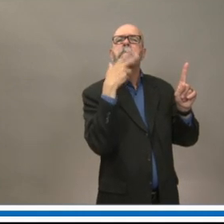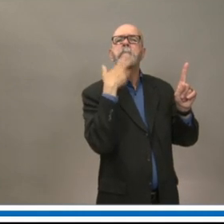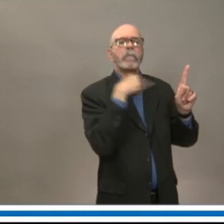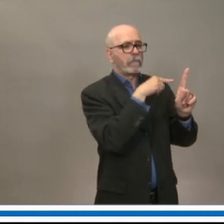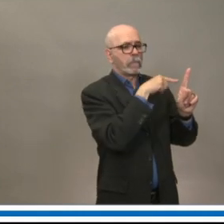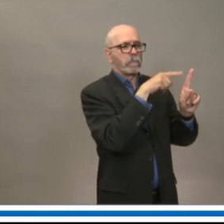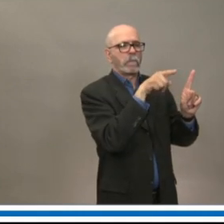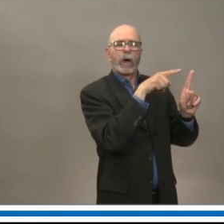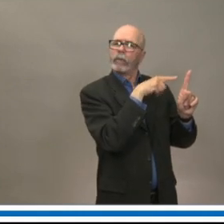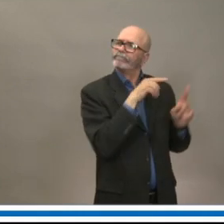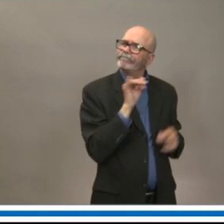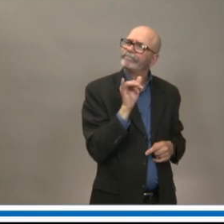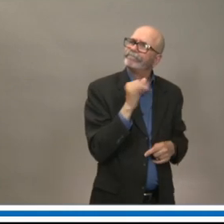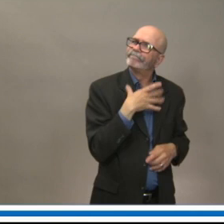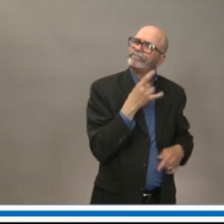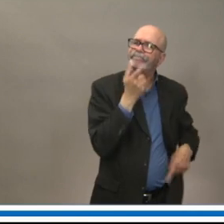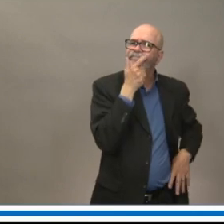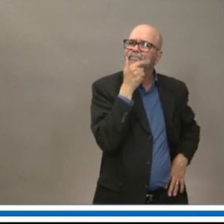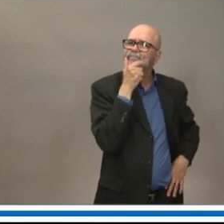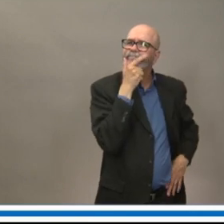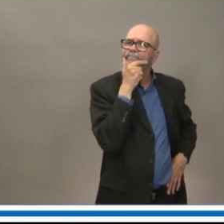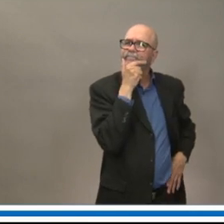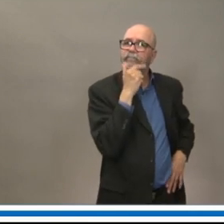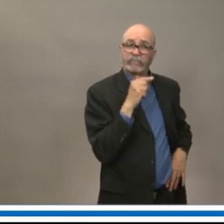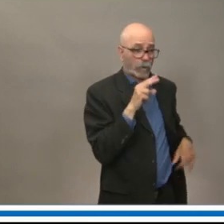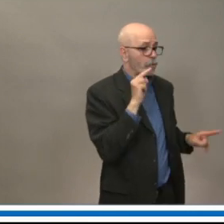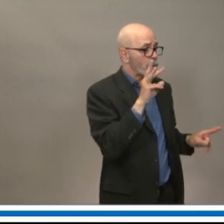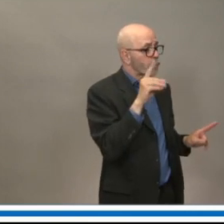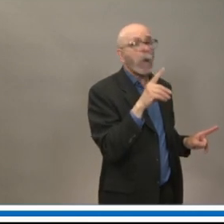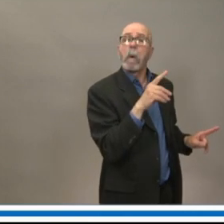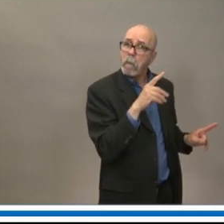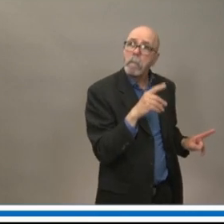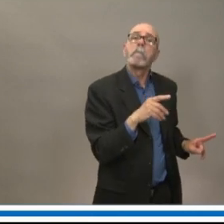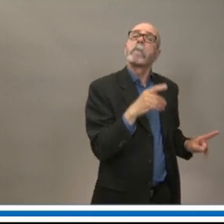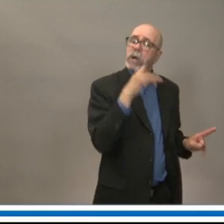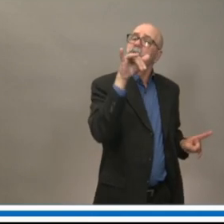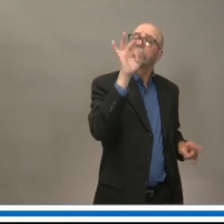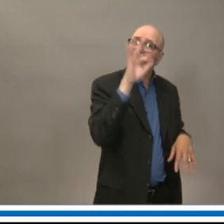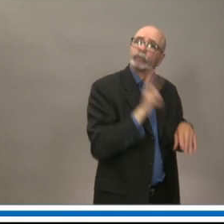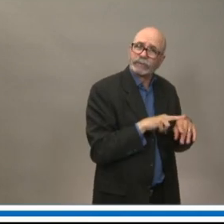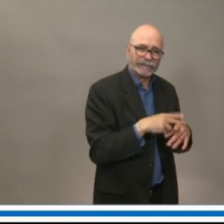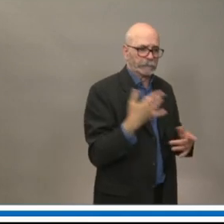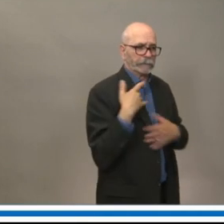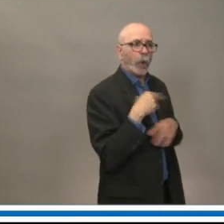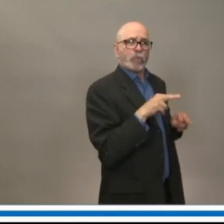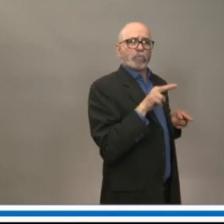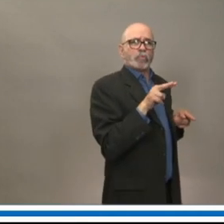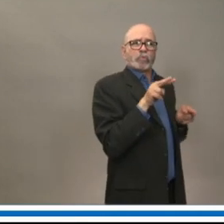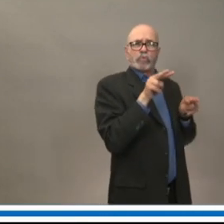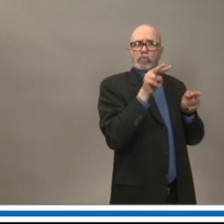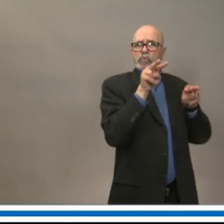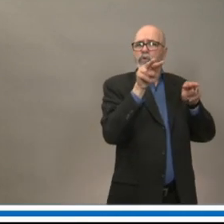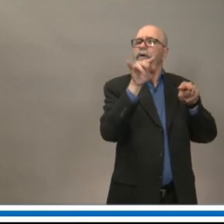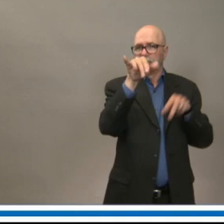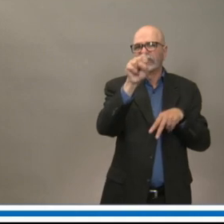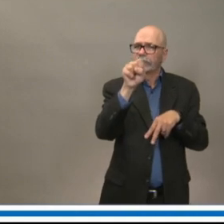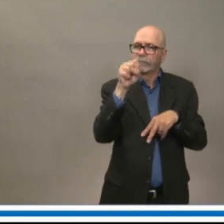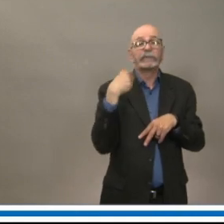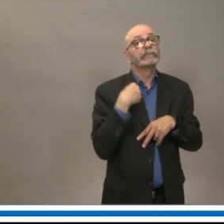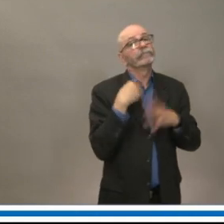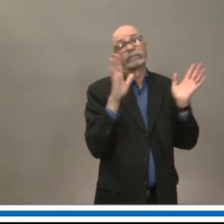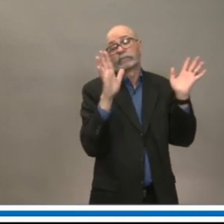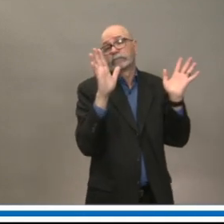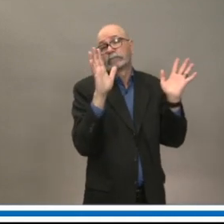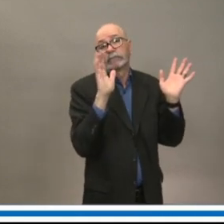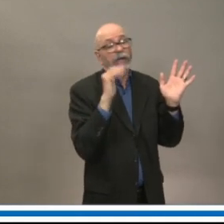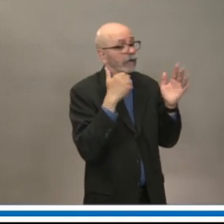Northwood. So yes, the Northwood situation is concerning. We're doing what's necessary, what we can within that facility.